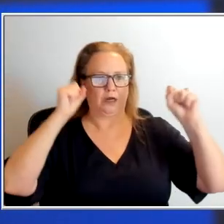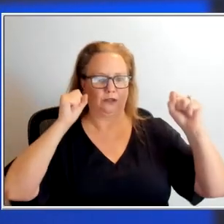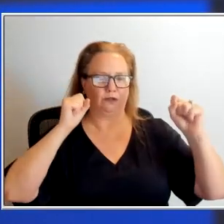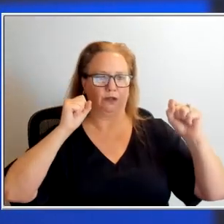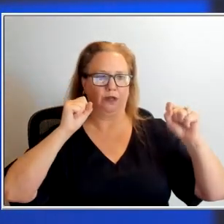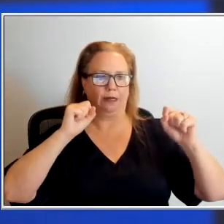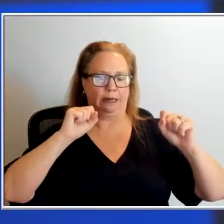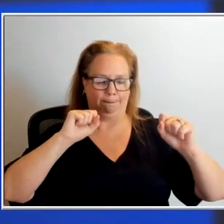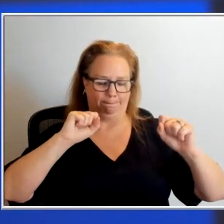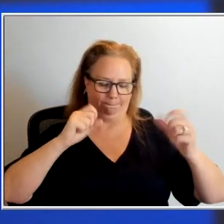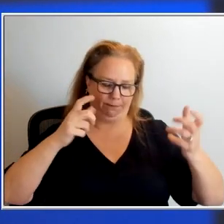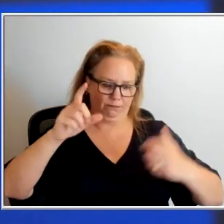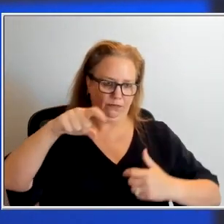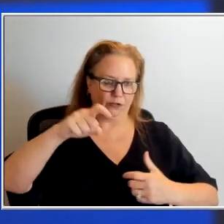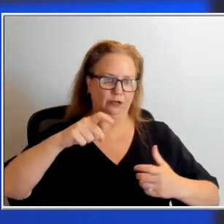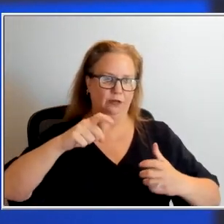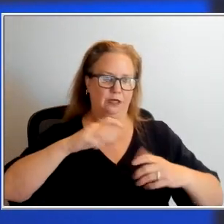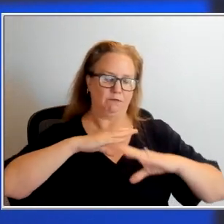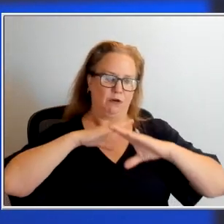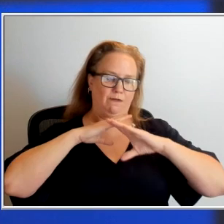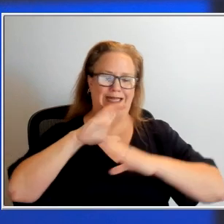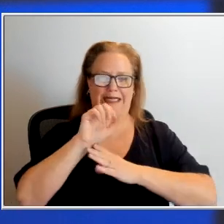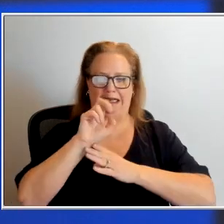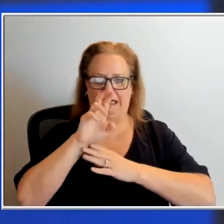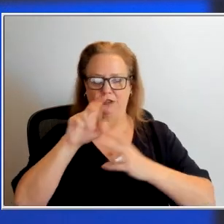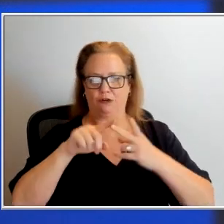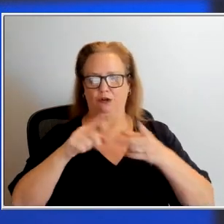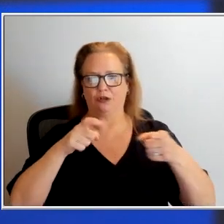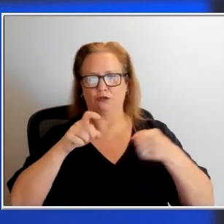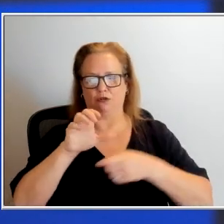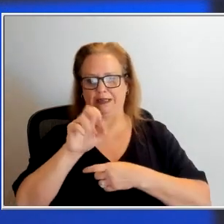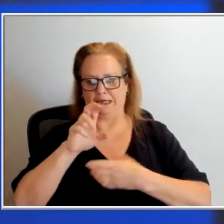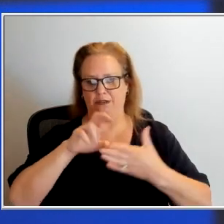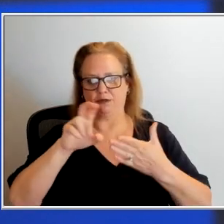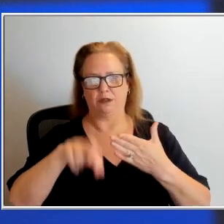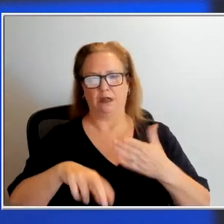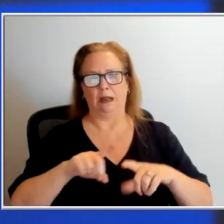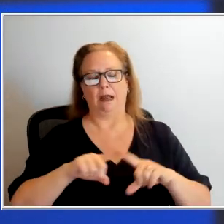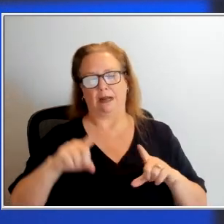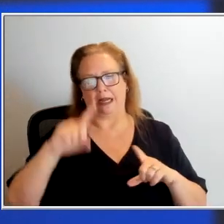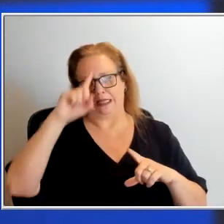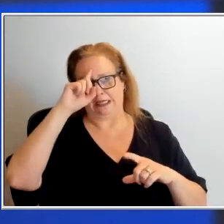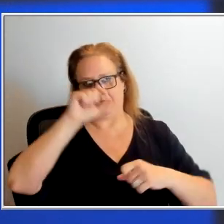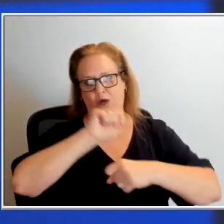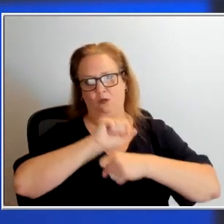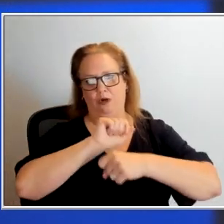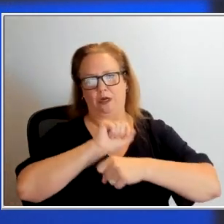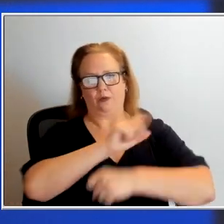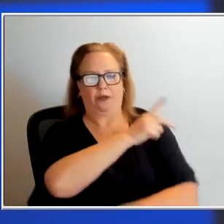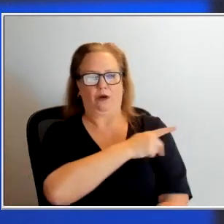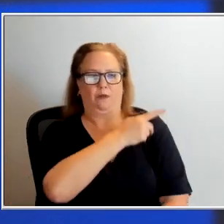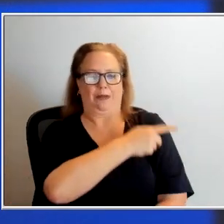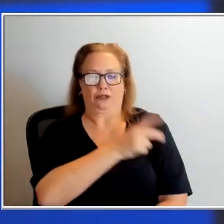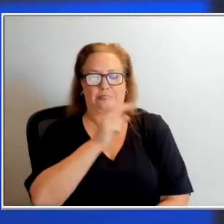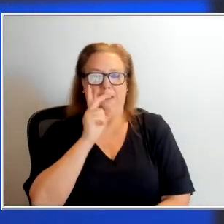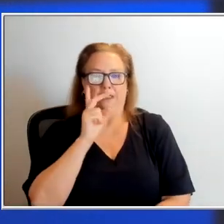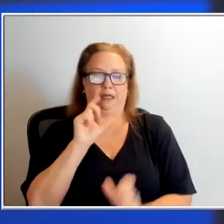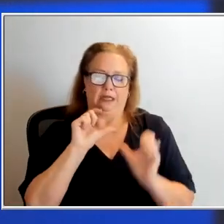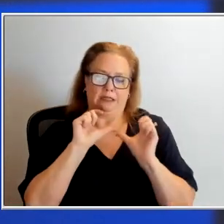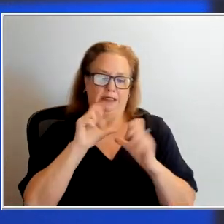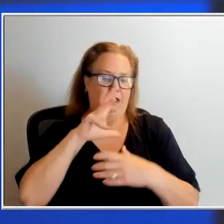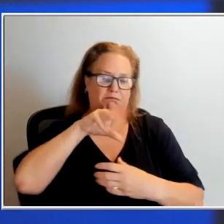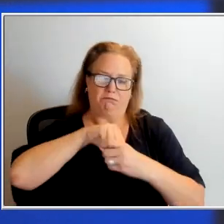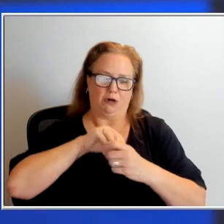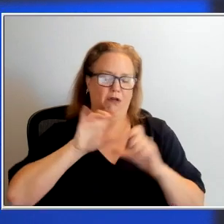of preventing cancer, controlling cancer outcome. But I think working with our patients to see that it can stay part of their